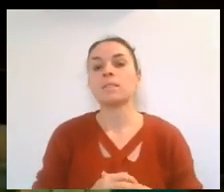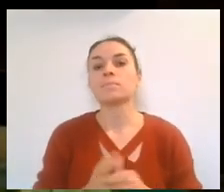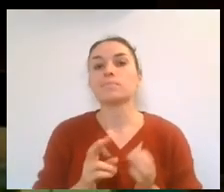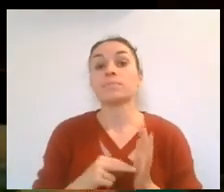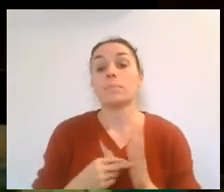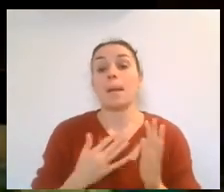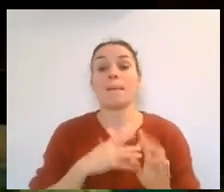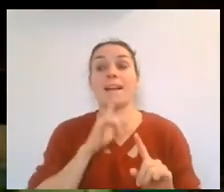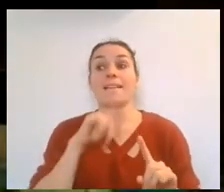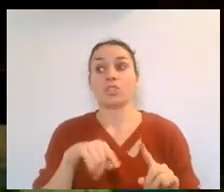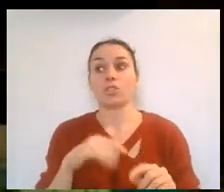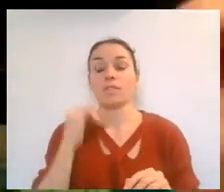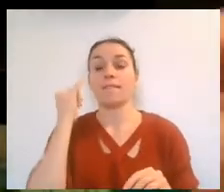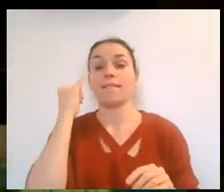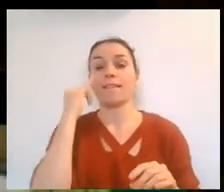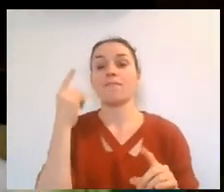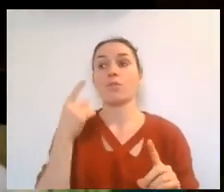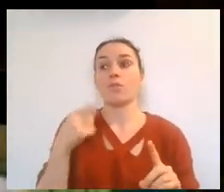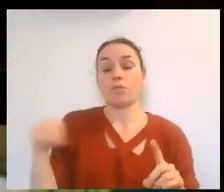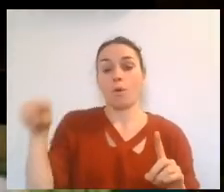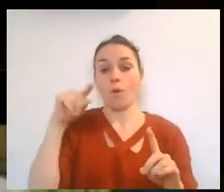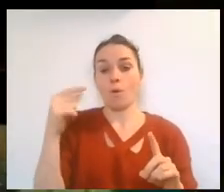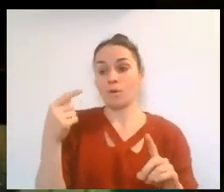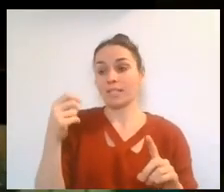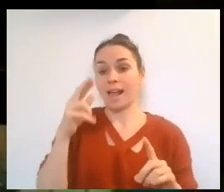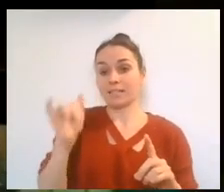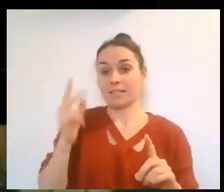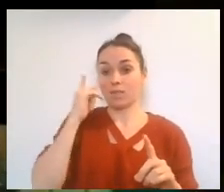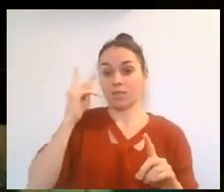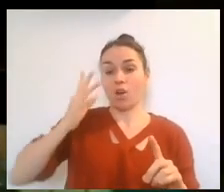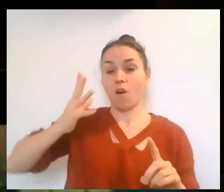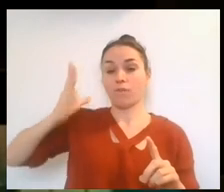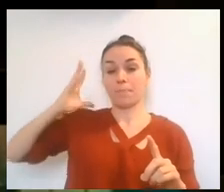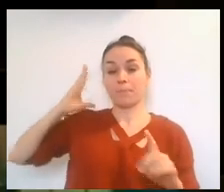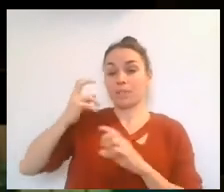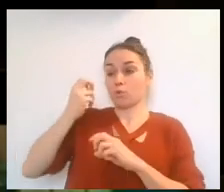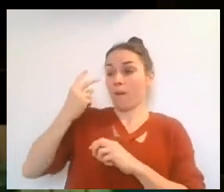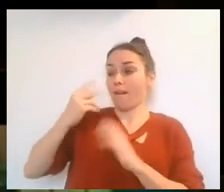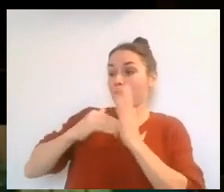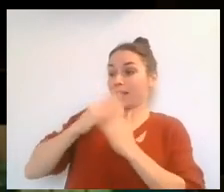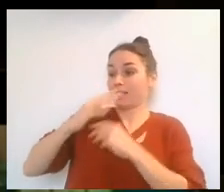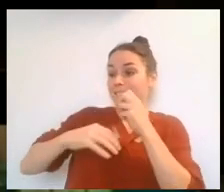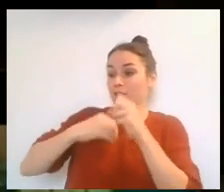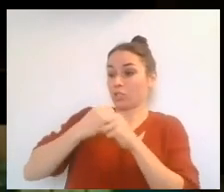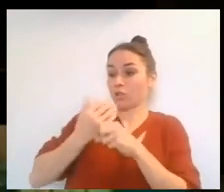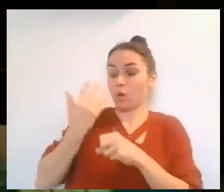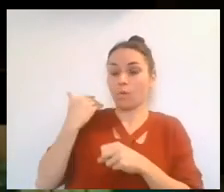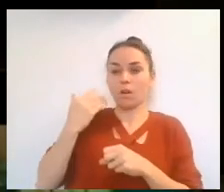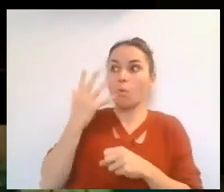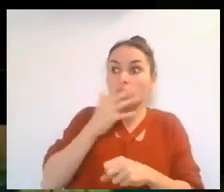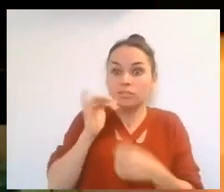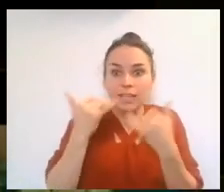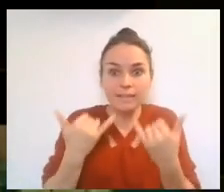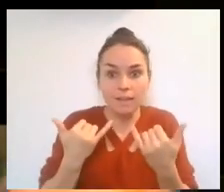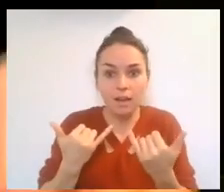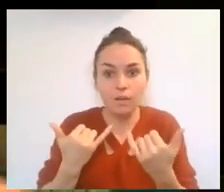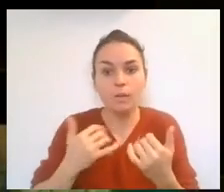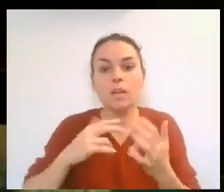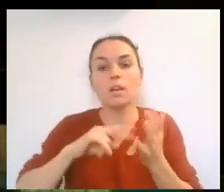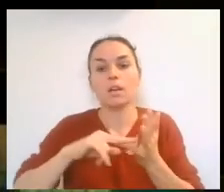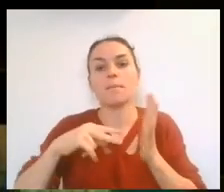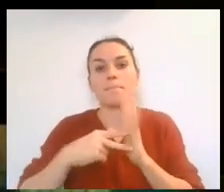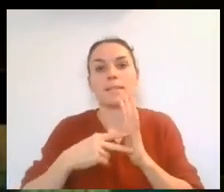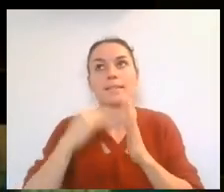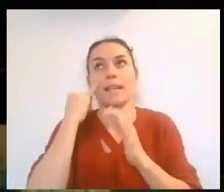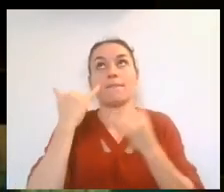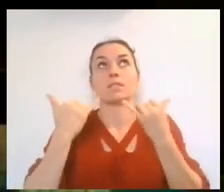if those galaxies that we have seen billions of years ago, we wonder, what are they like now? By definition, if they are in this